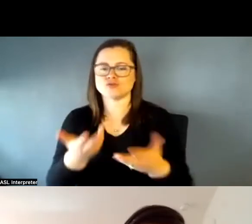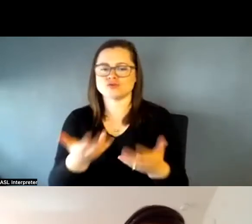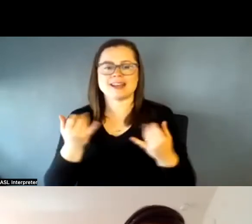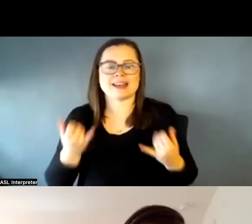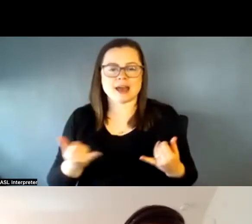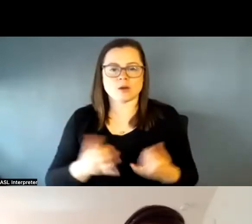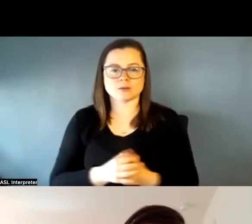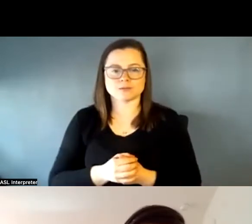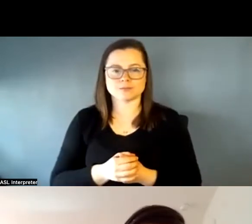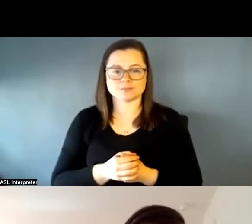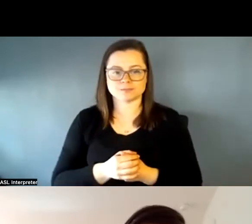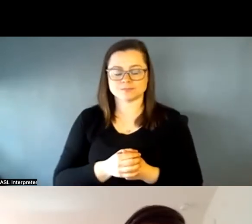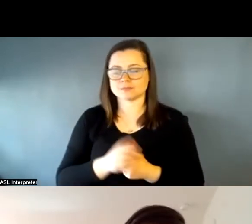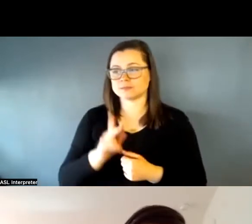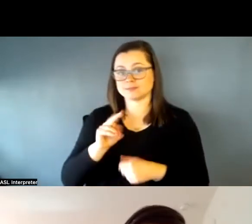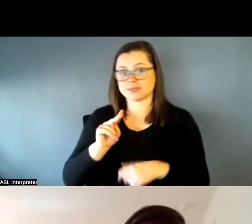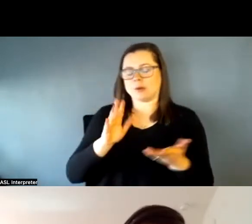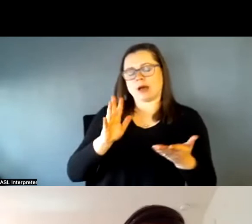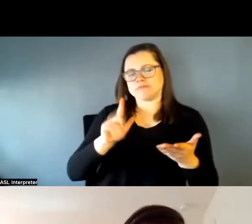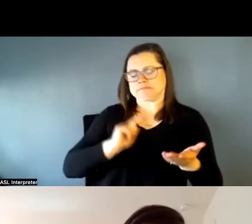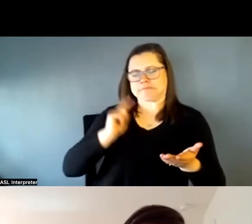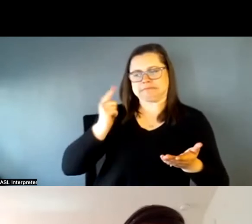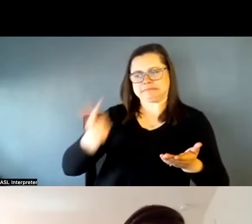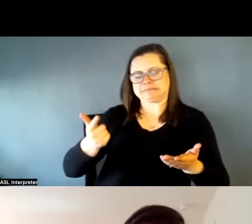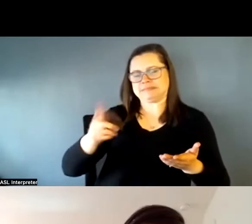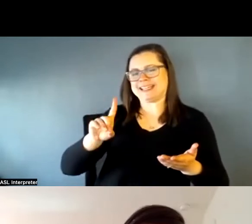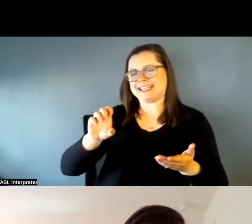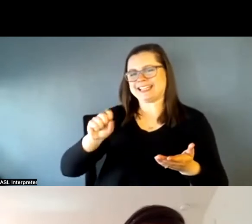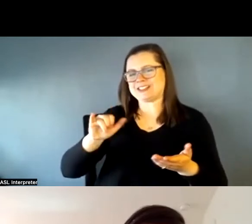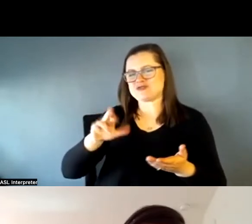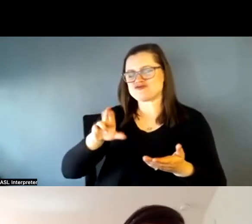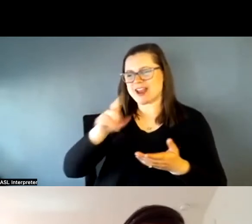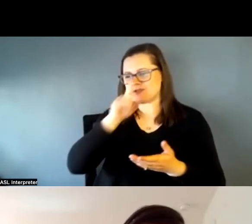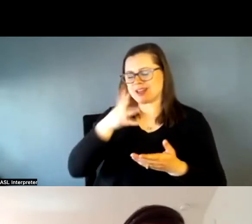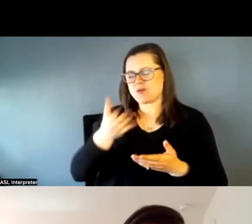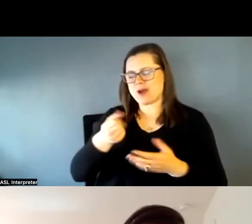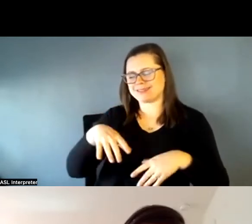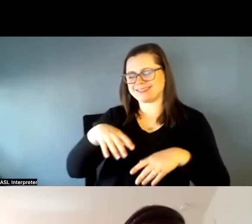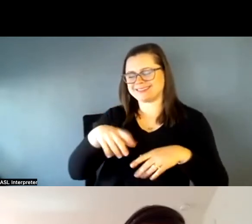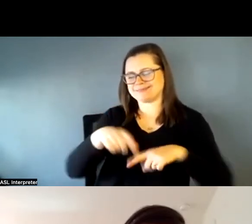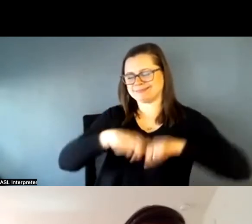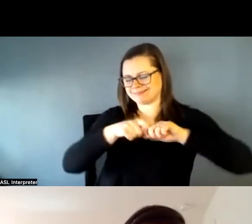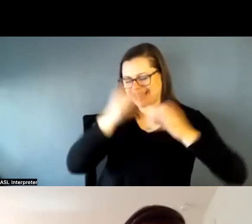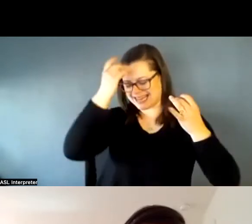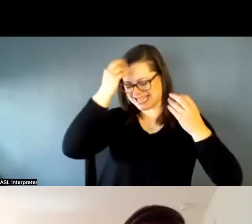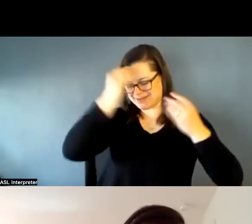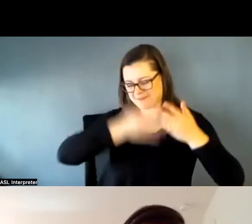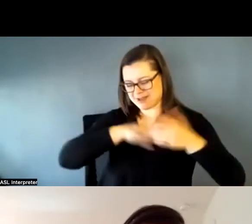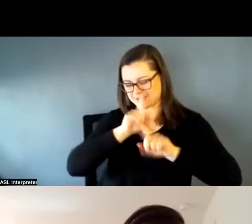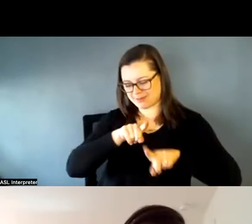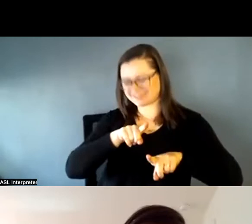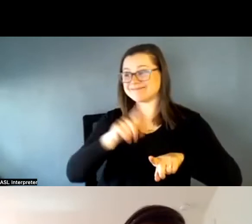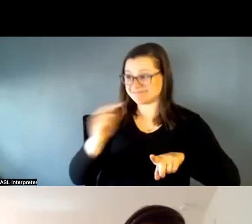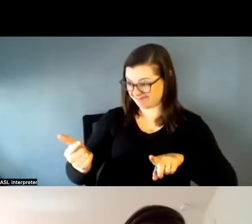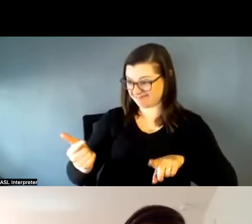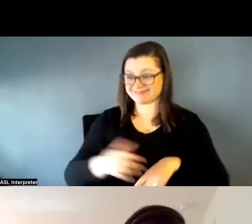Well, let me defer to Desiree while I think about how I want to respond to that. Okay. Yeah, Desiree.